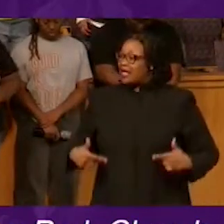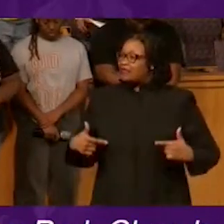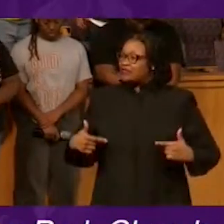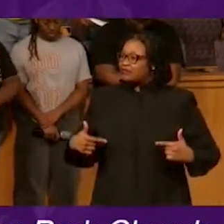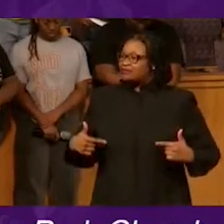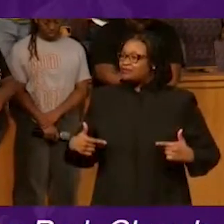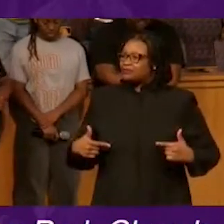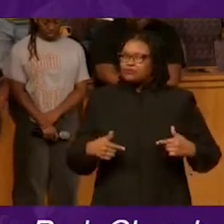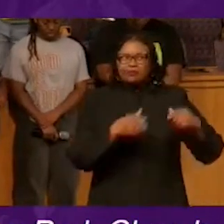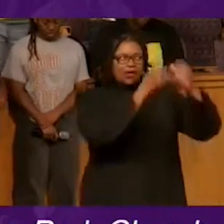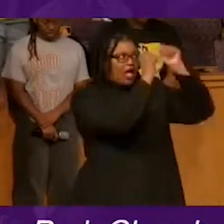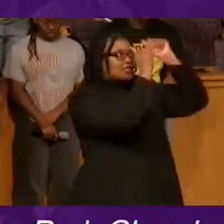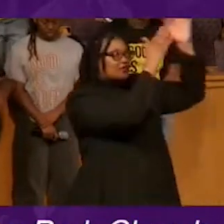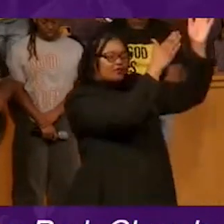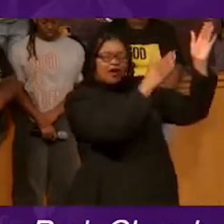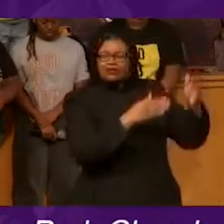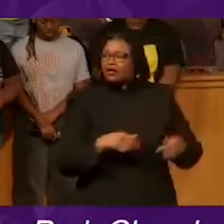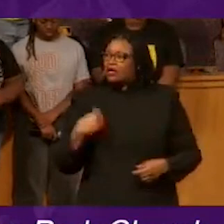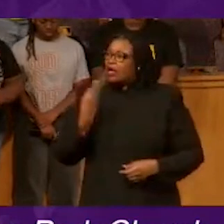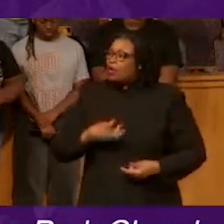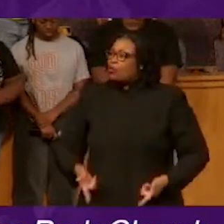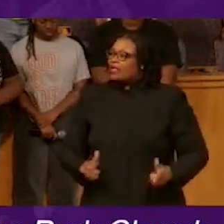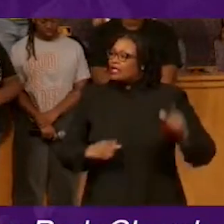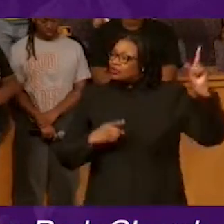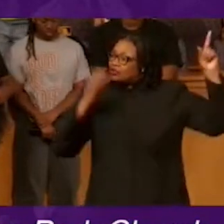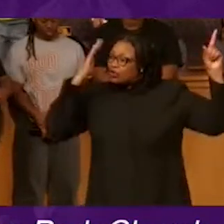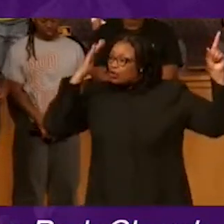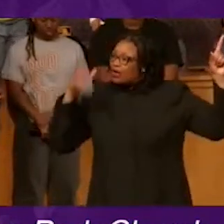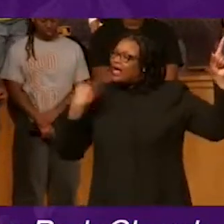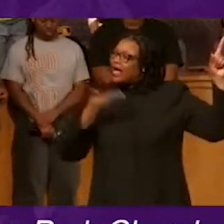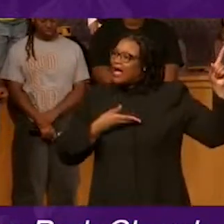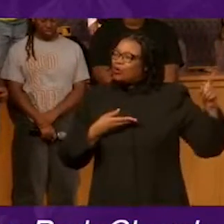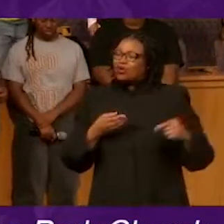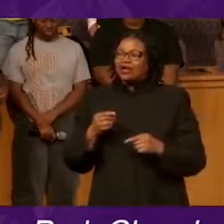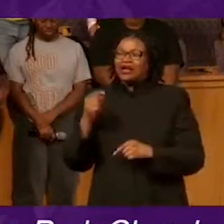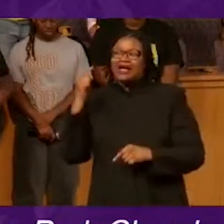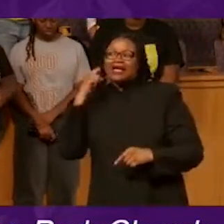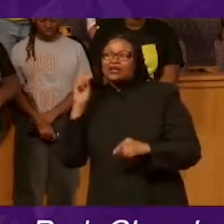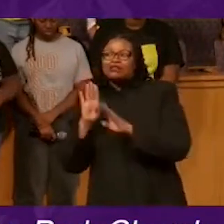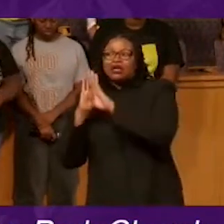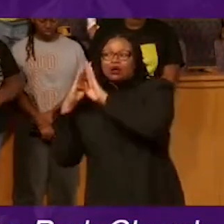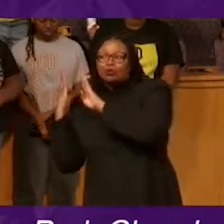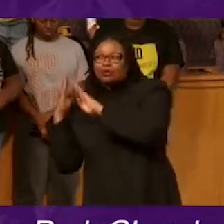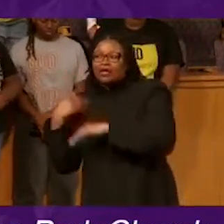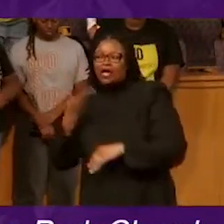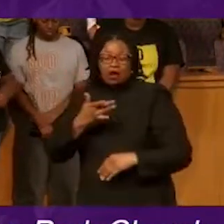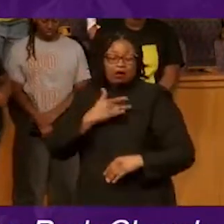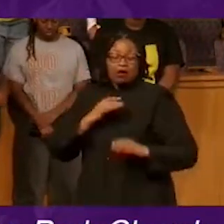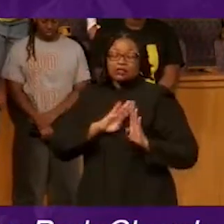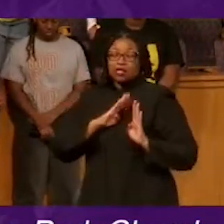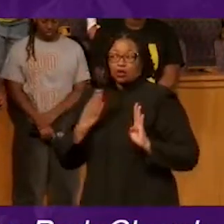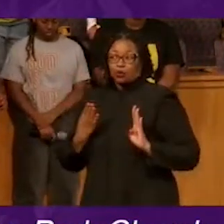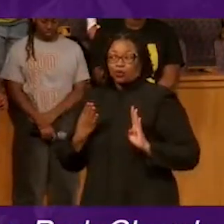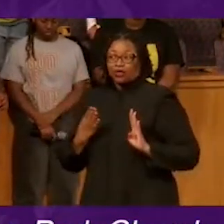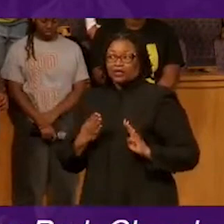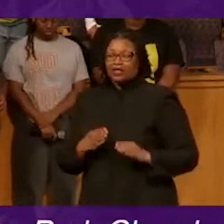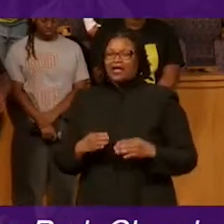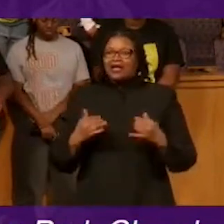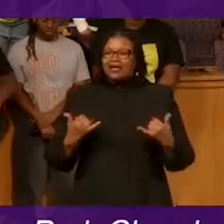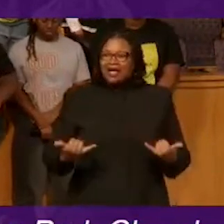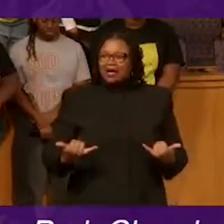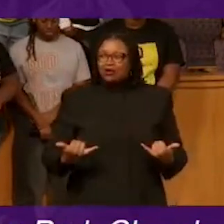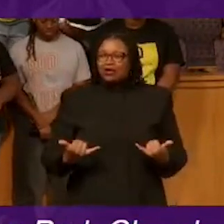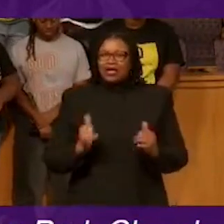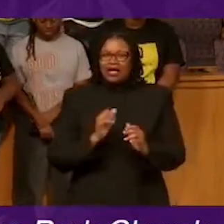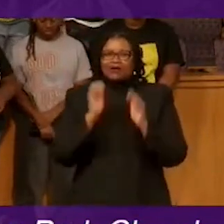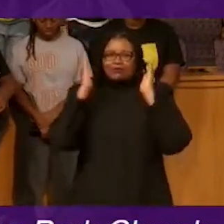so, Father, we just let you know our ears are open. Our hearts are open. Now attune our